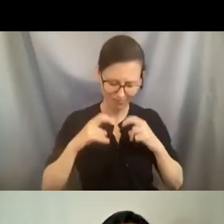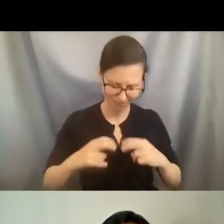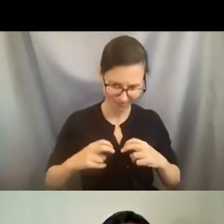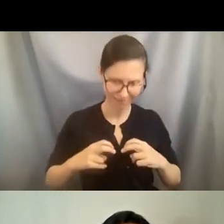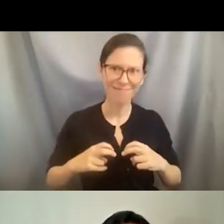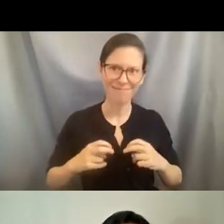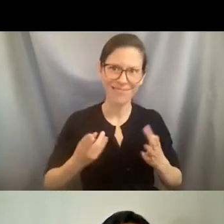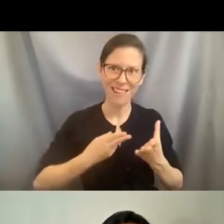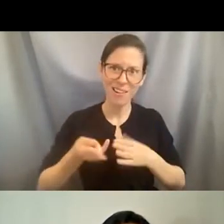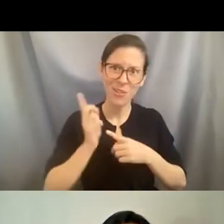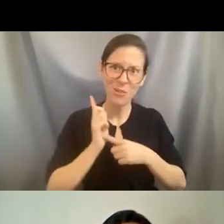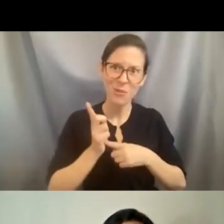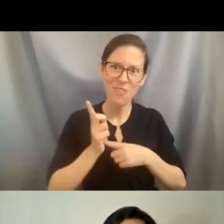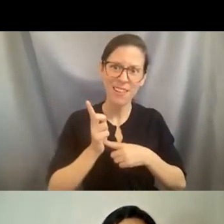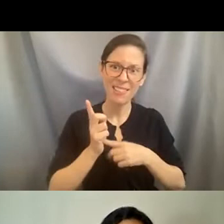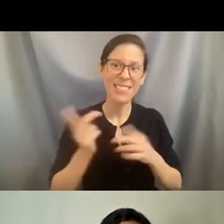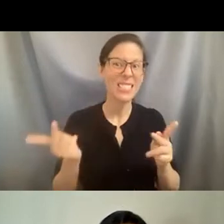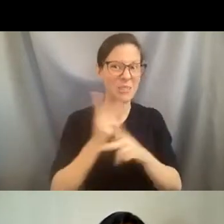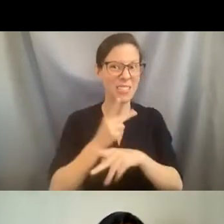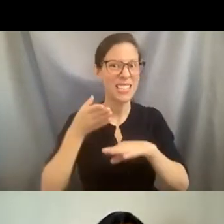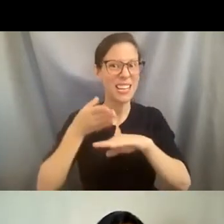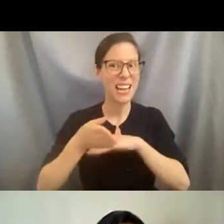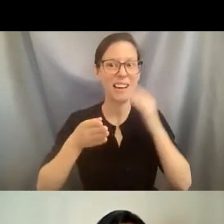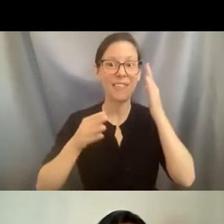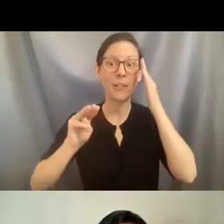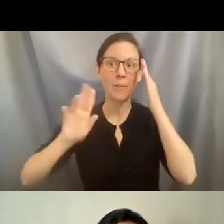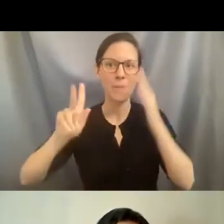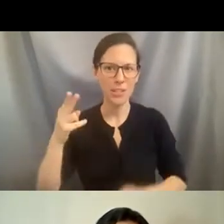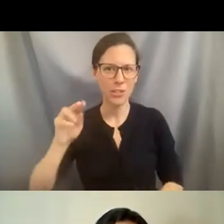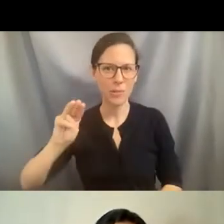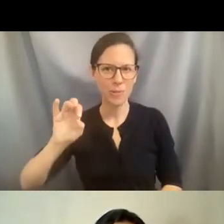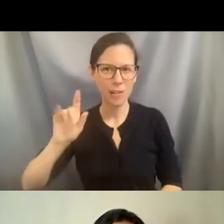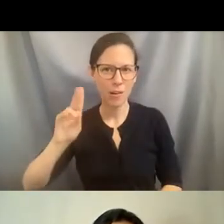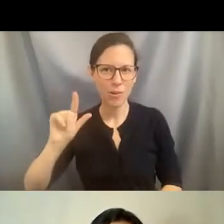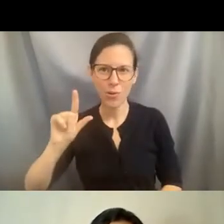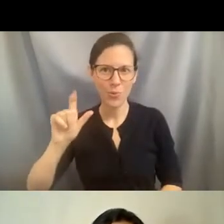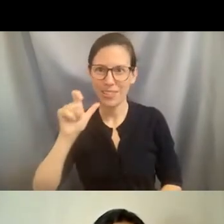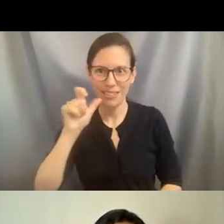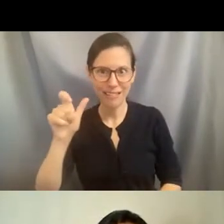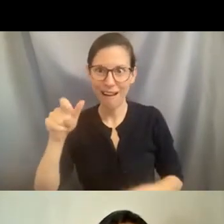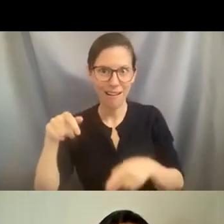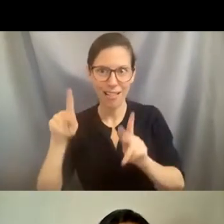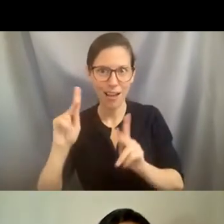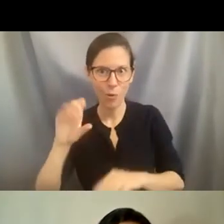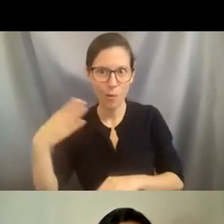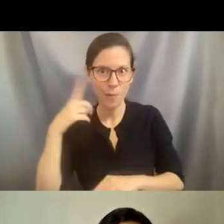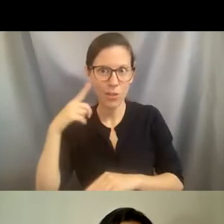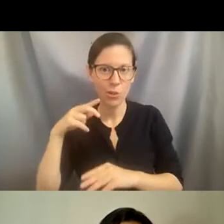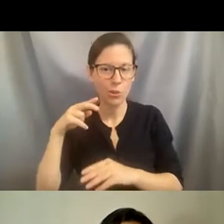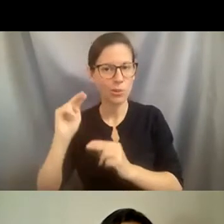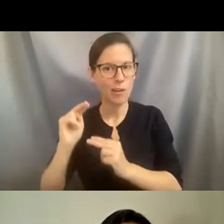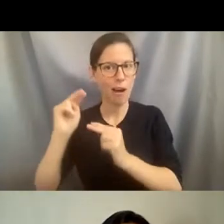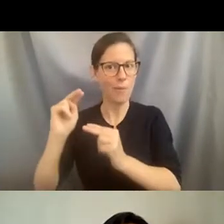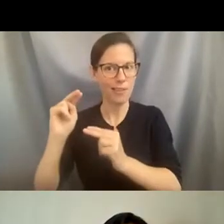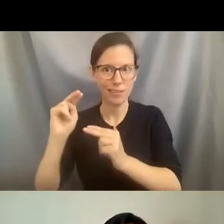especially after Mitch McConnell wouldn't even let President Obama nominate someone to